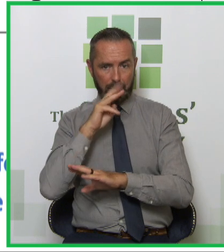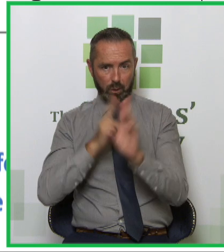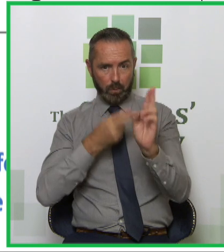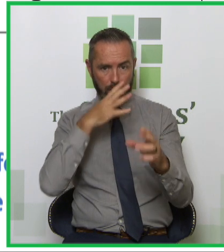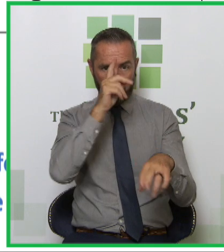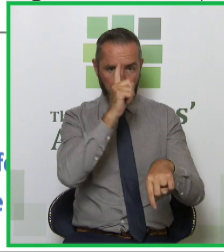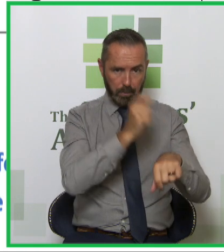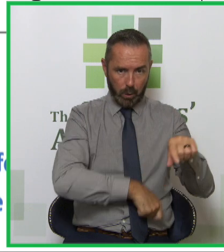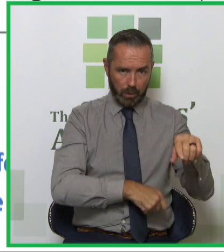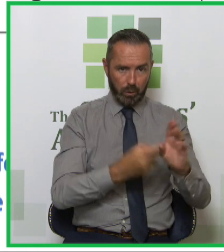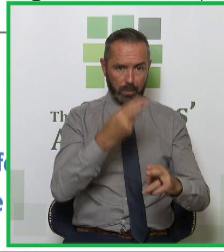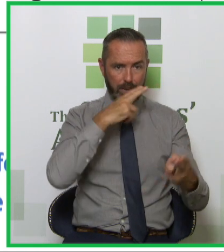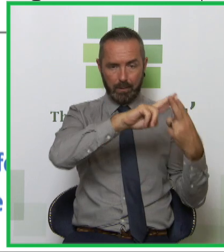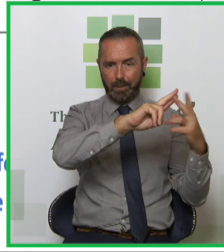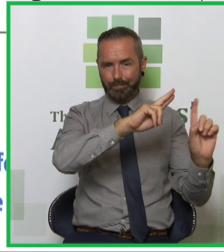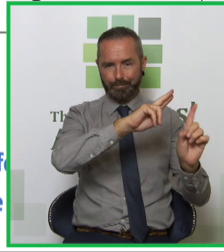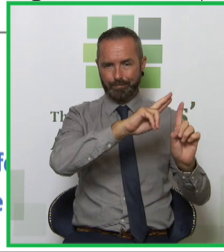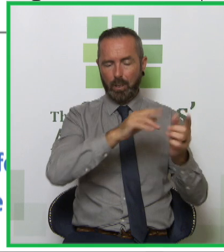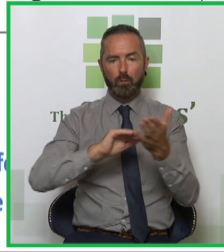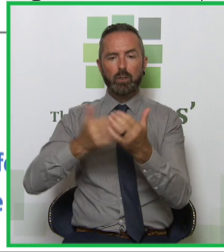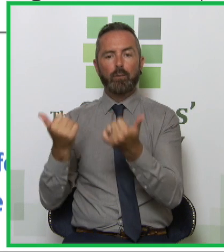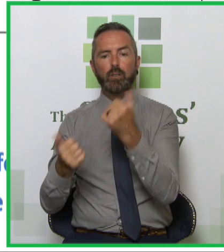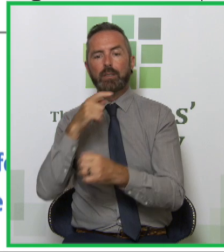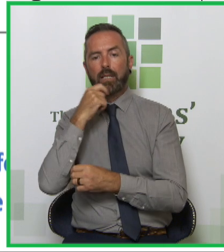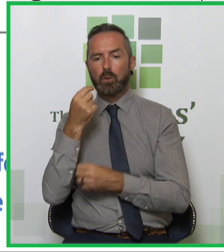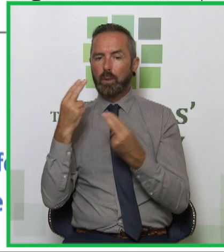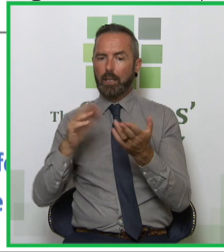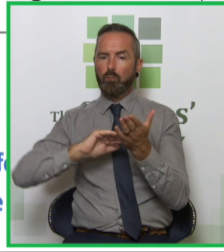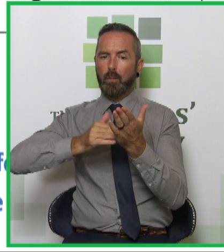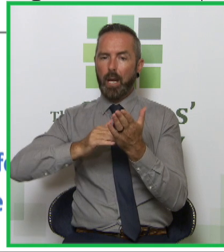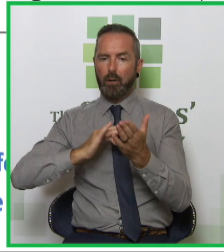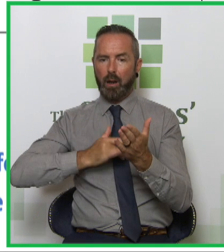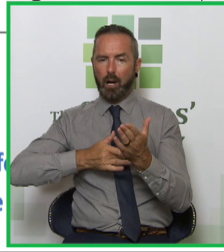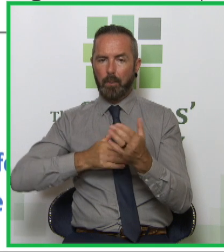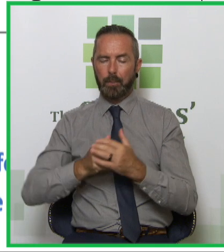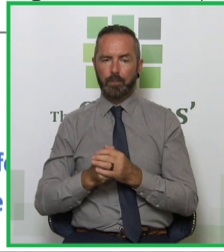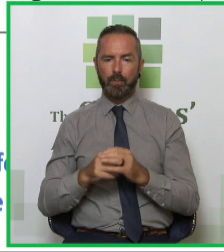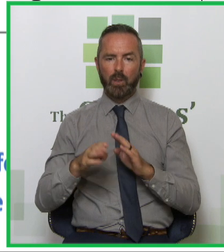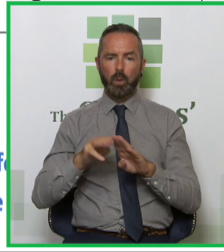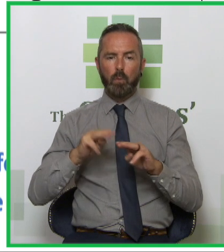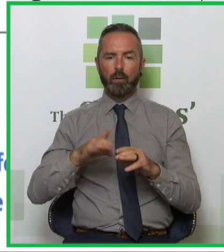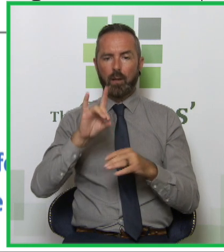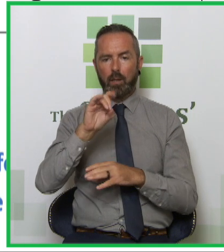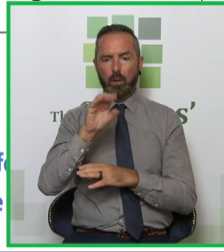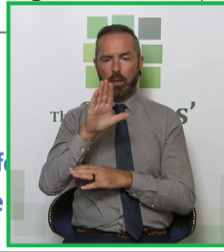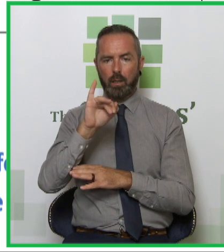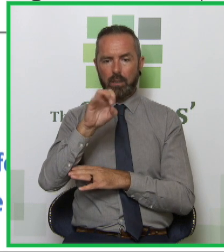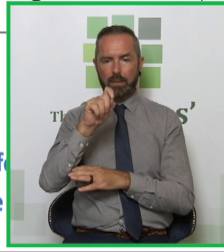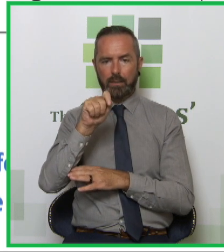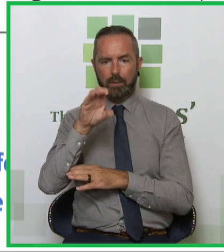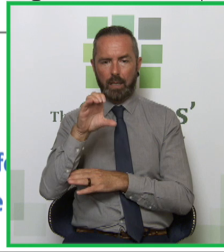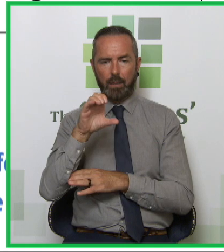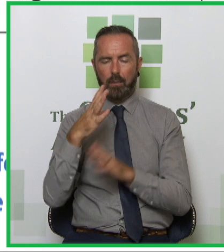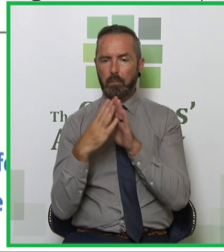opposite. Restorative justice would say that we have to repair harm. So under a holistic model of decriminalization where you